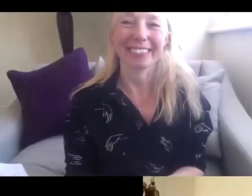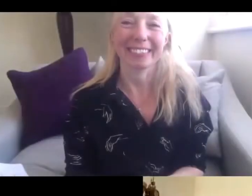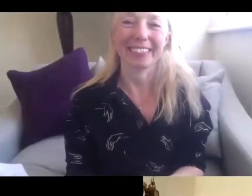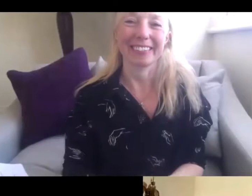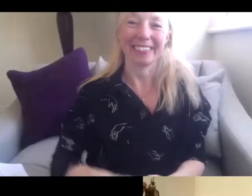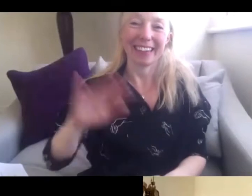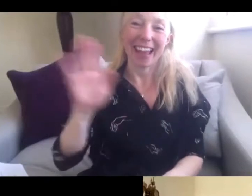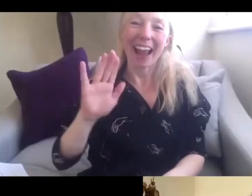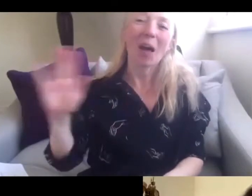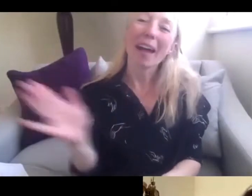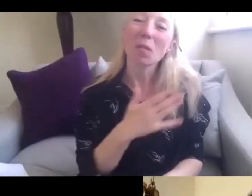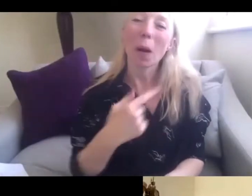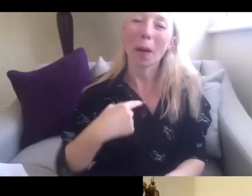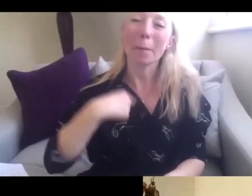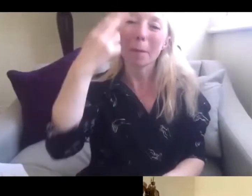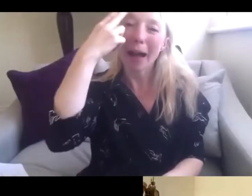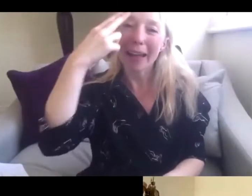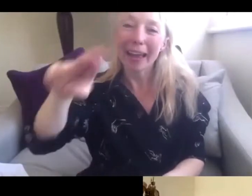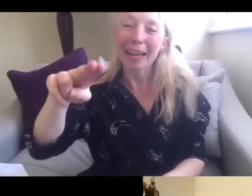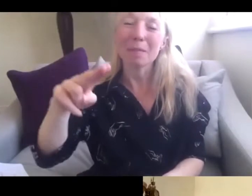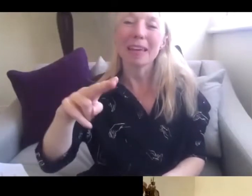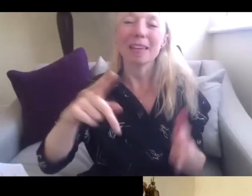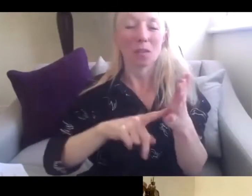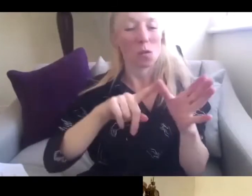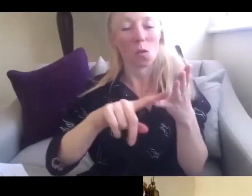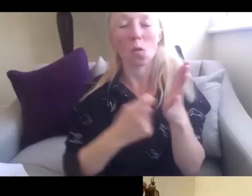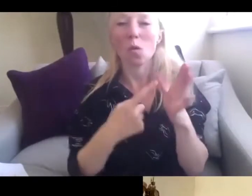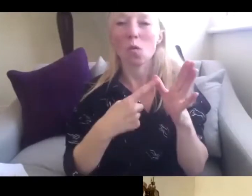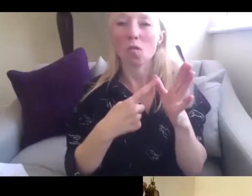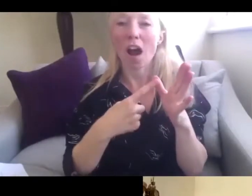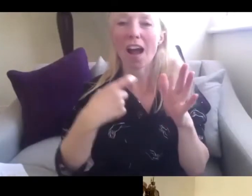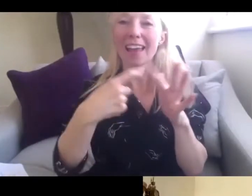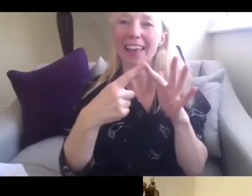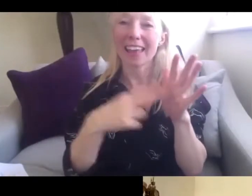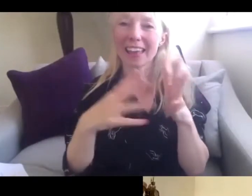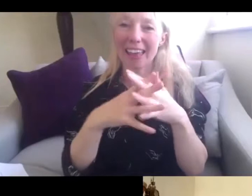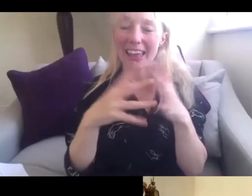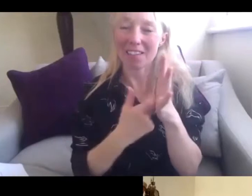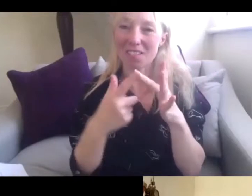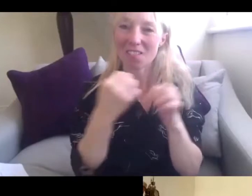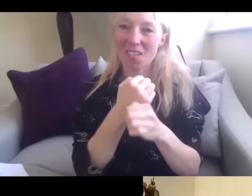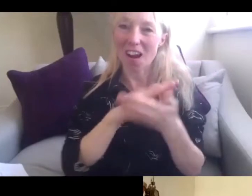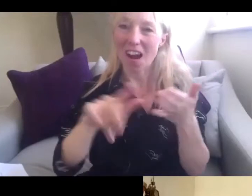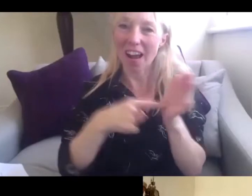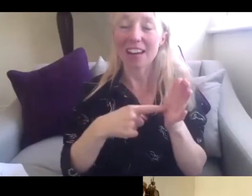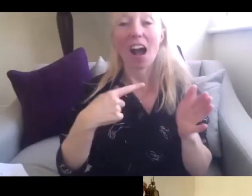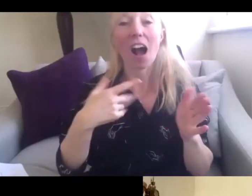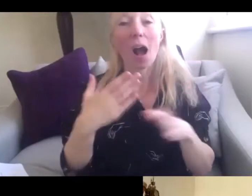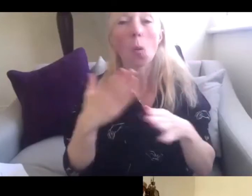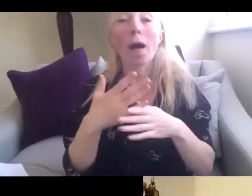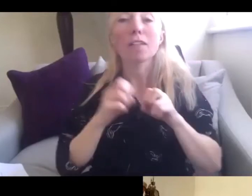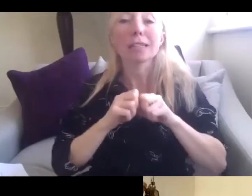everyone. My name's Laura Kenwright. I work for Spread the Word, London's writer